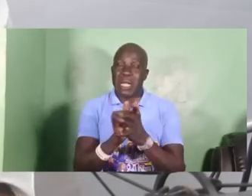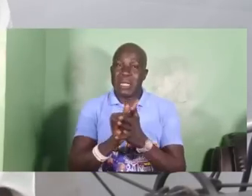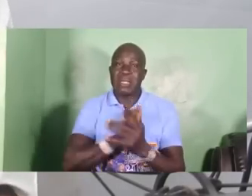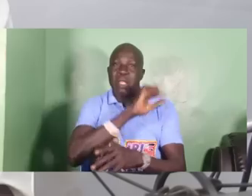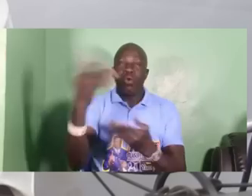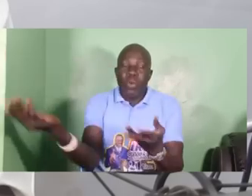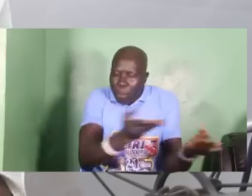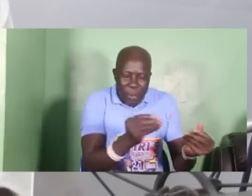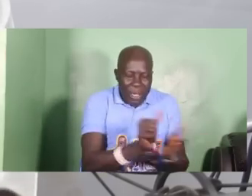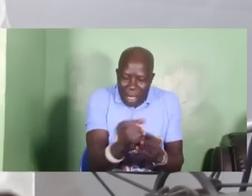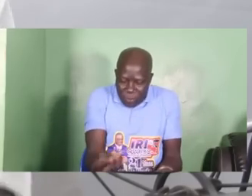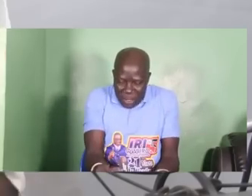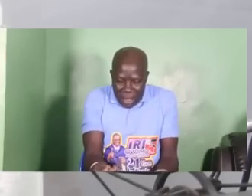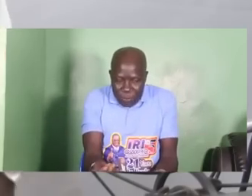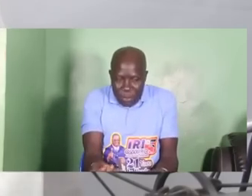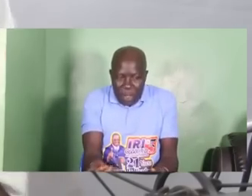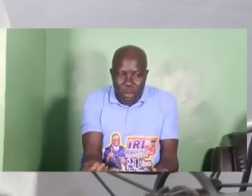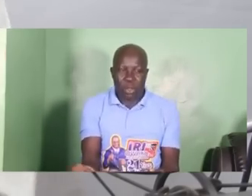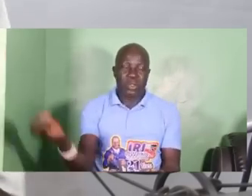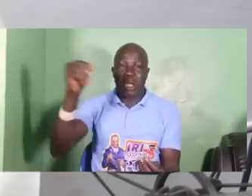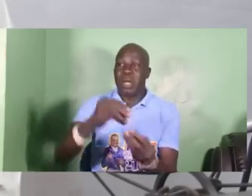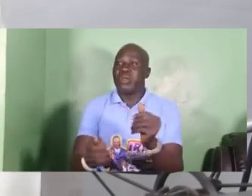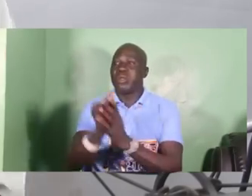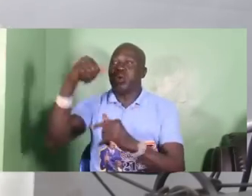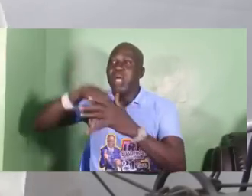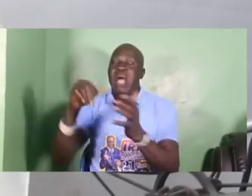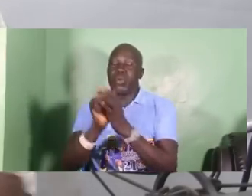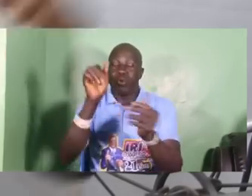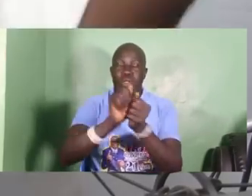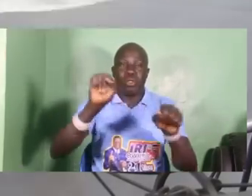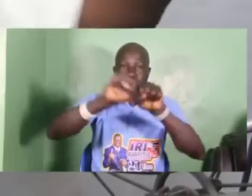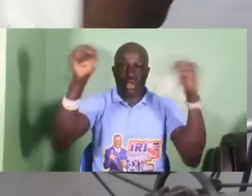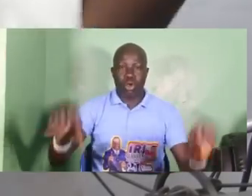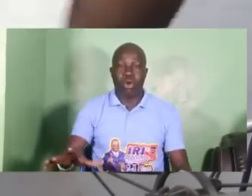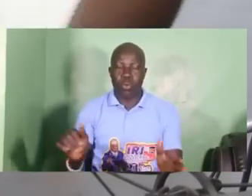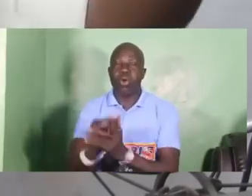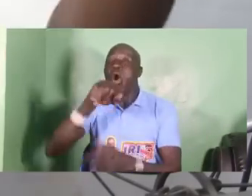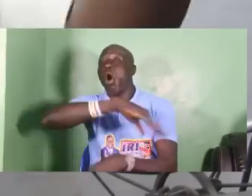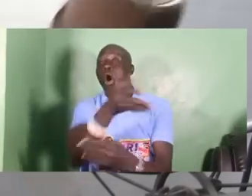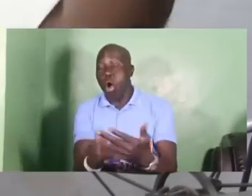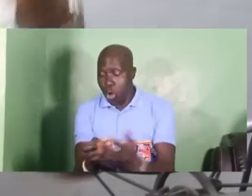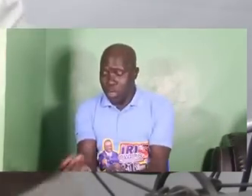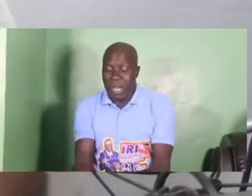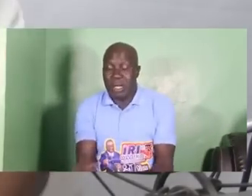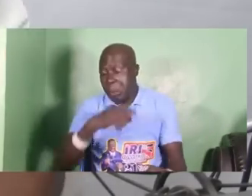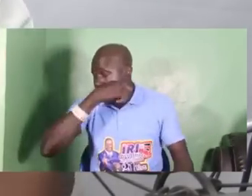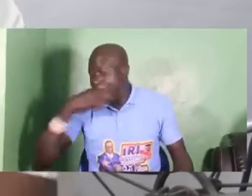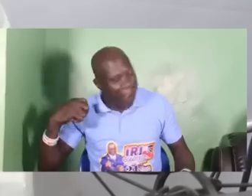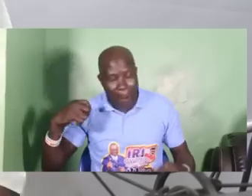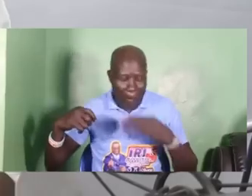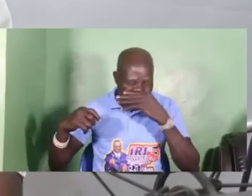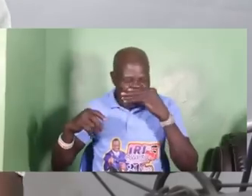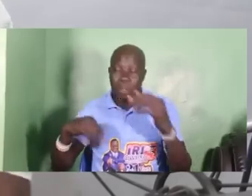sure that you add the land at that of your house to the water. You're in that of shop. All that has become